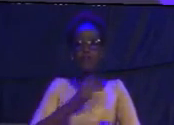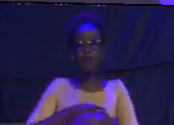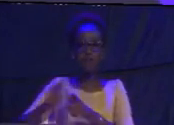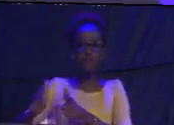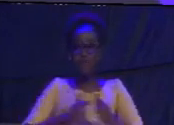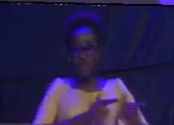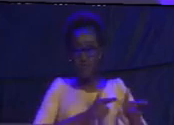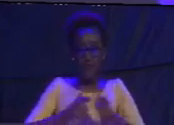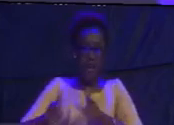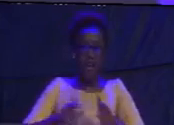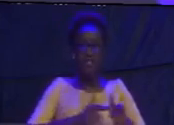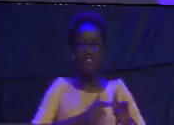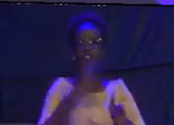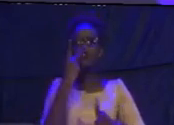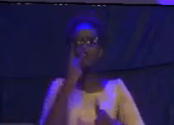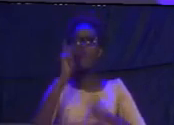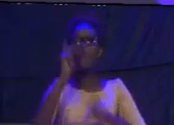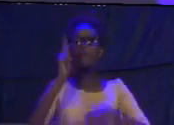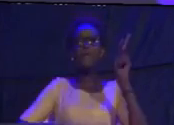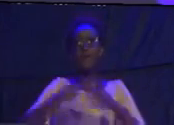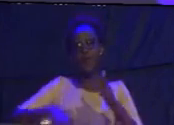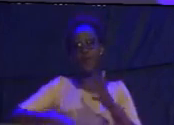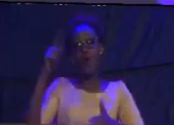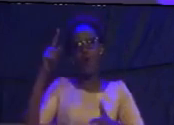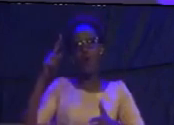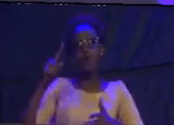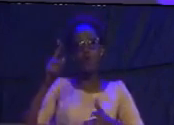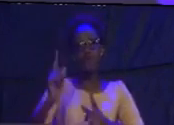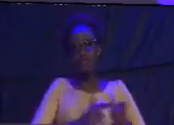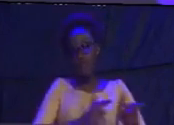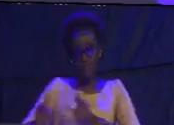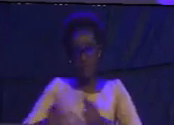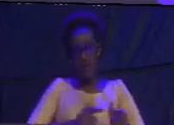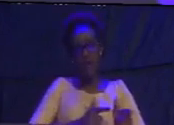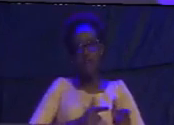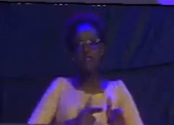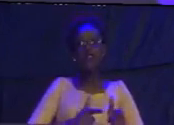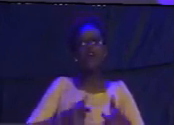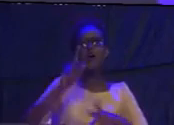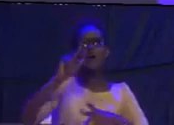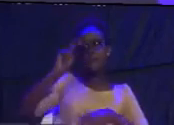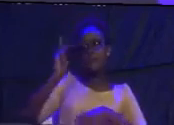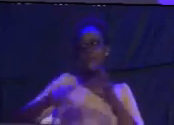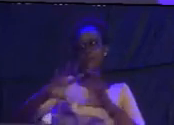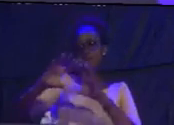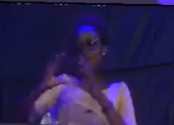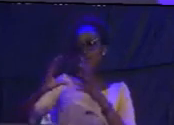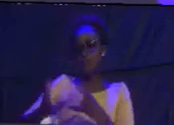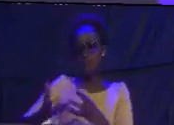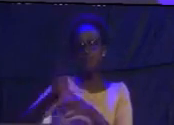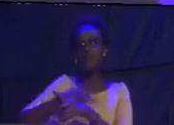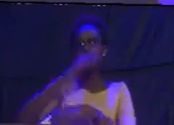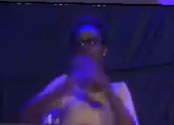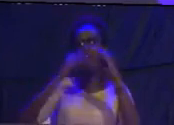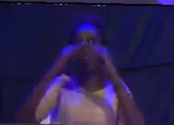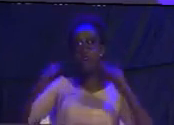Jericho was fought by two men. By the people of heaven and by